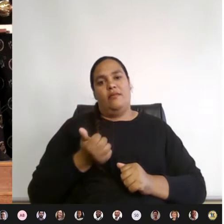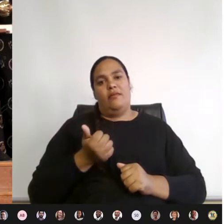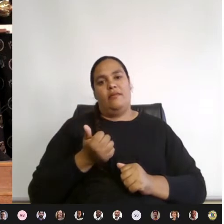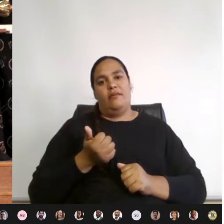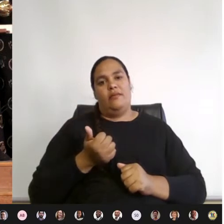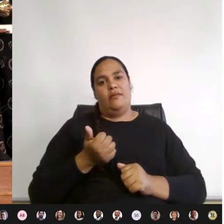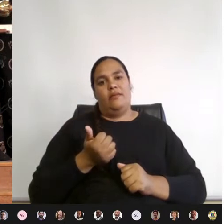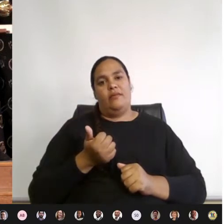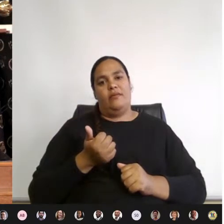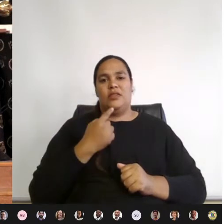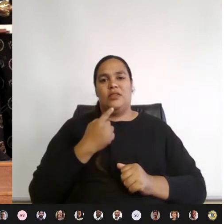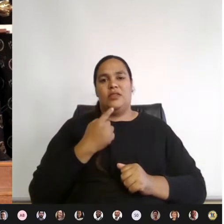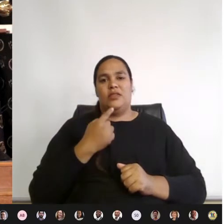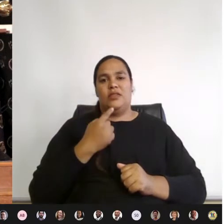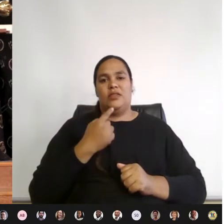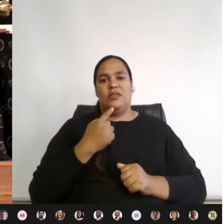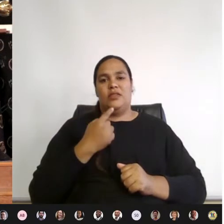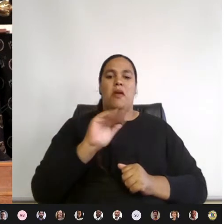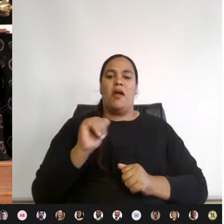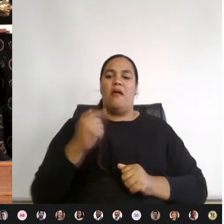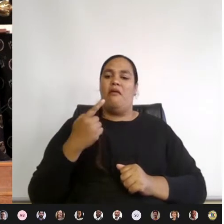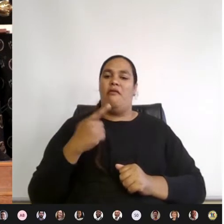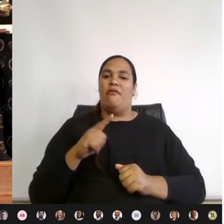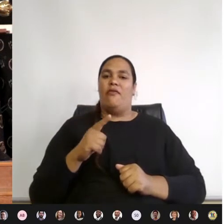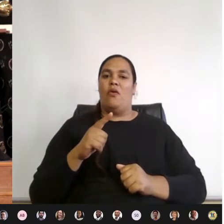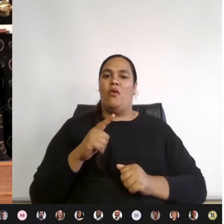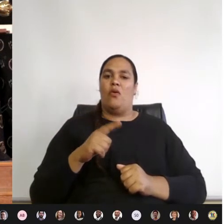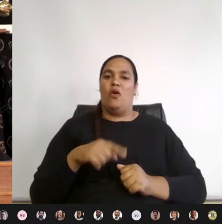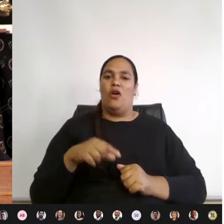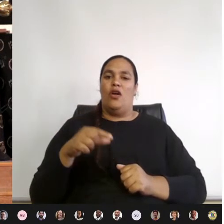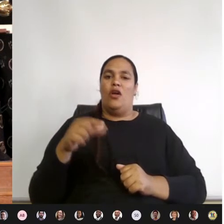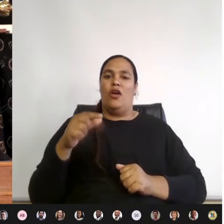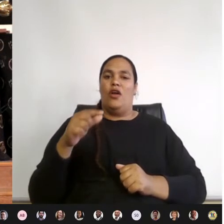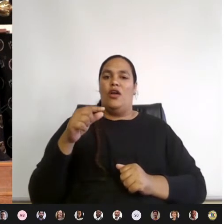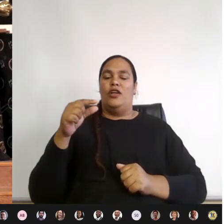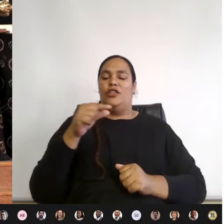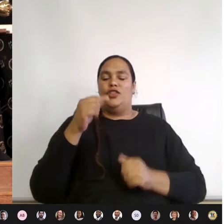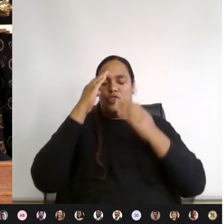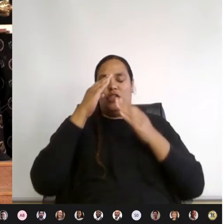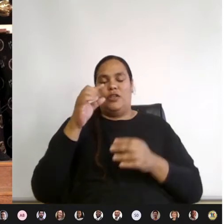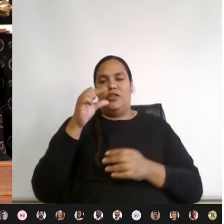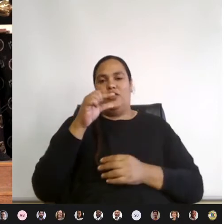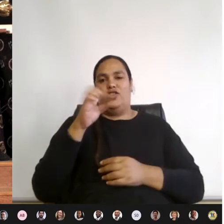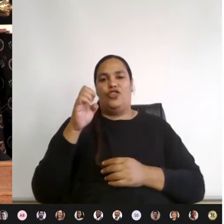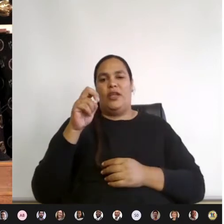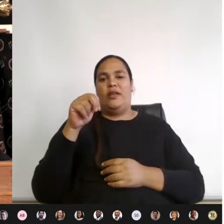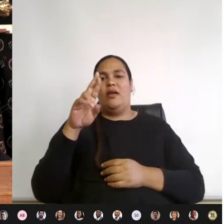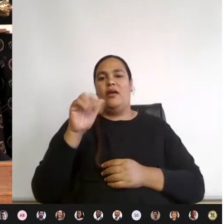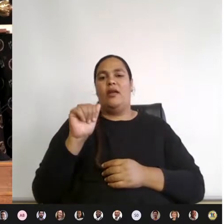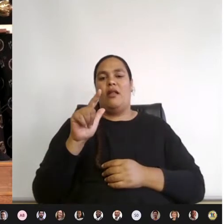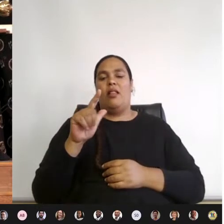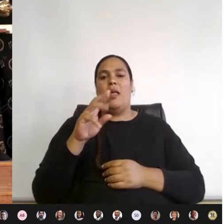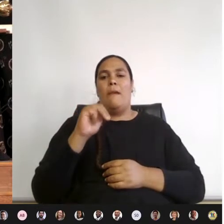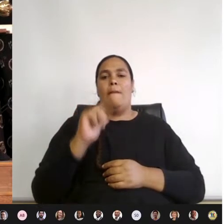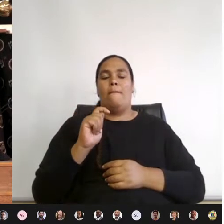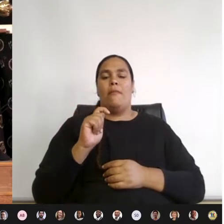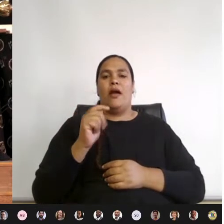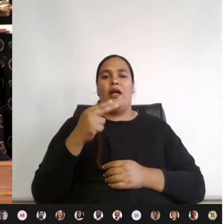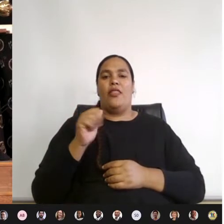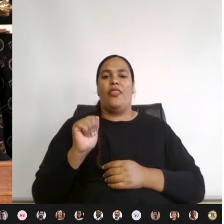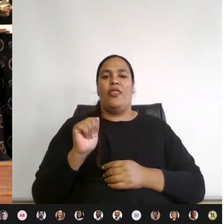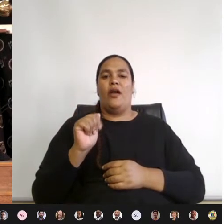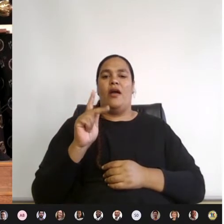say goodbye to General Matakata, I think, as you know her, but